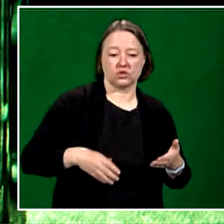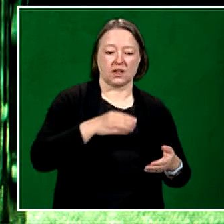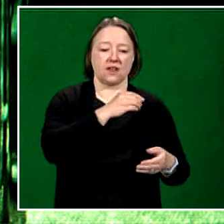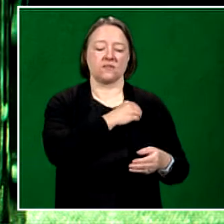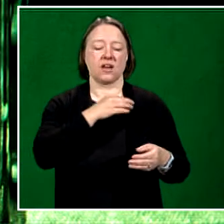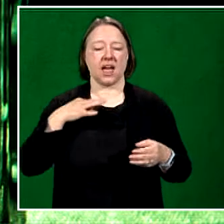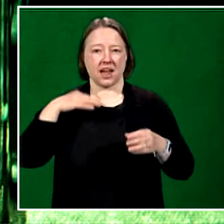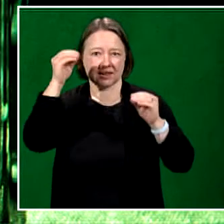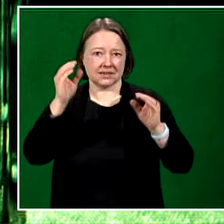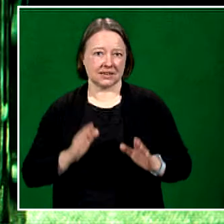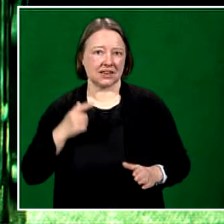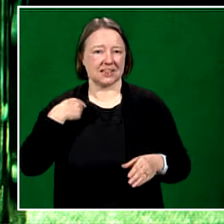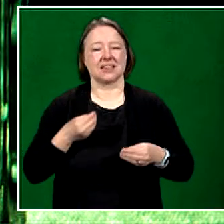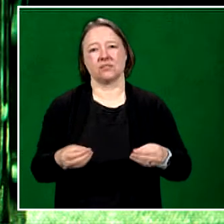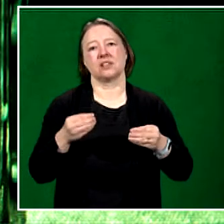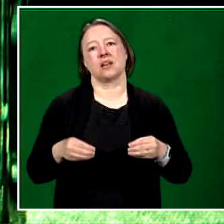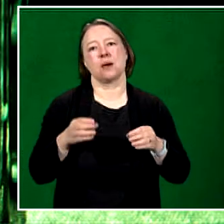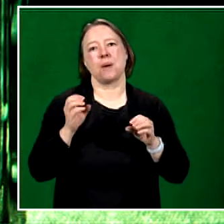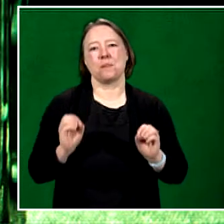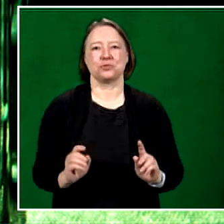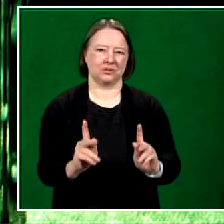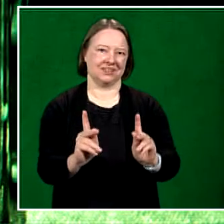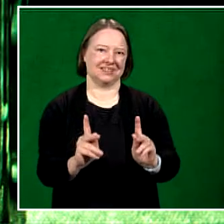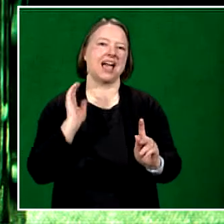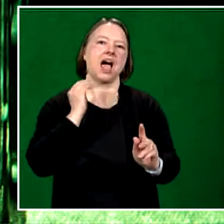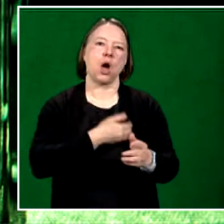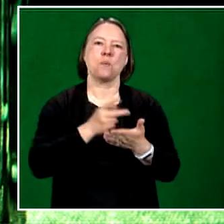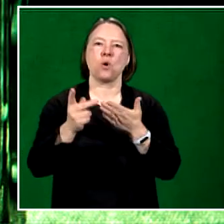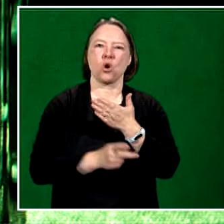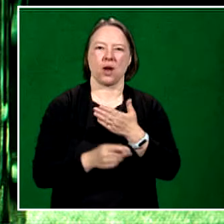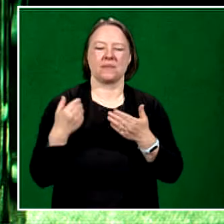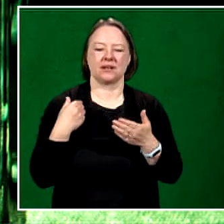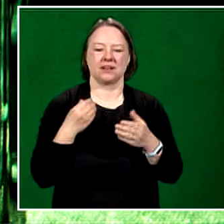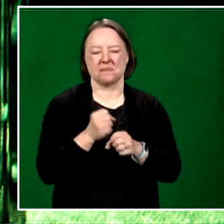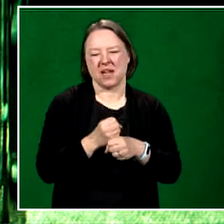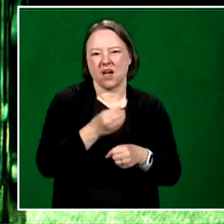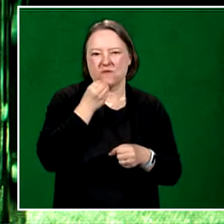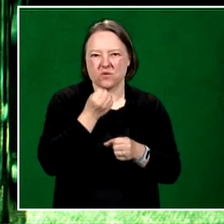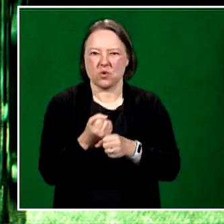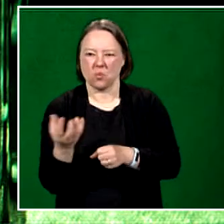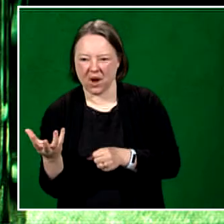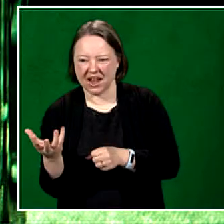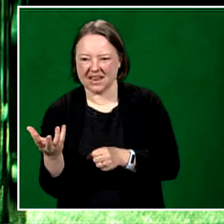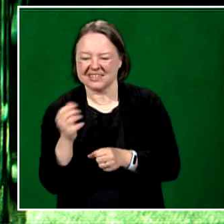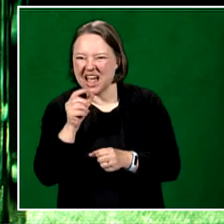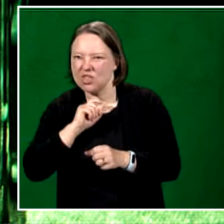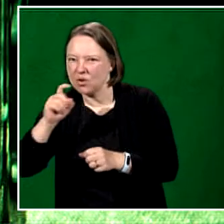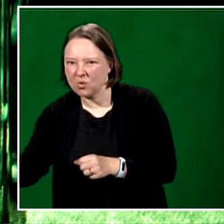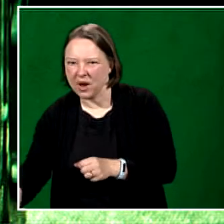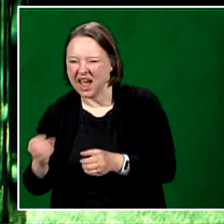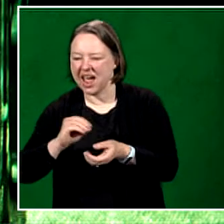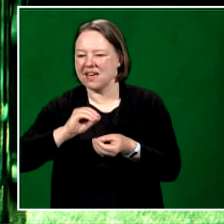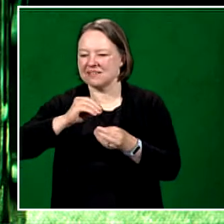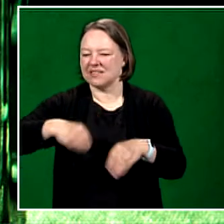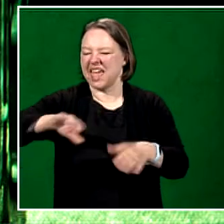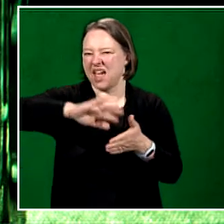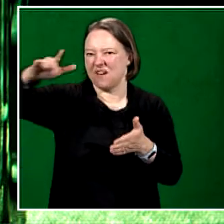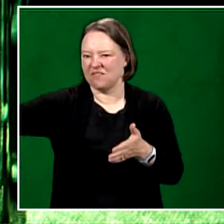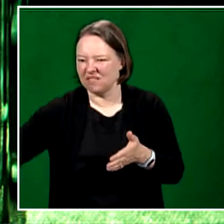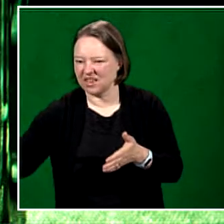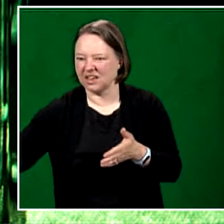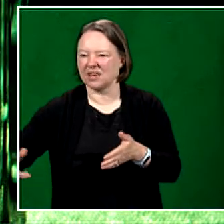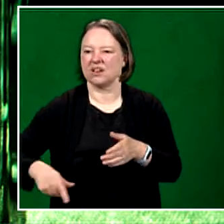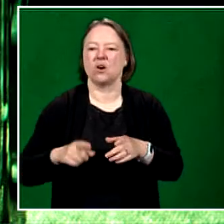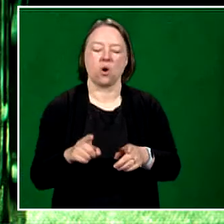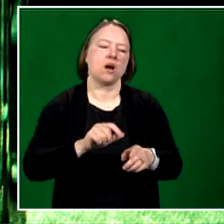academic opportunities. Our program reduces food waste that would otherwise be going to landfills or off-campus composting